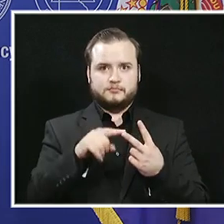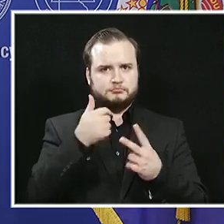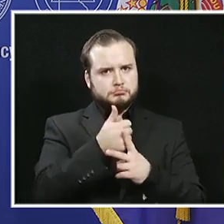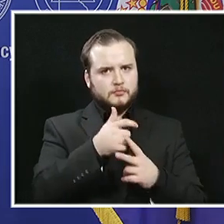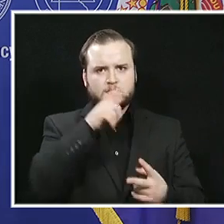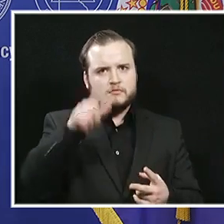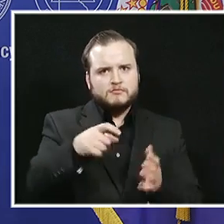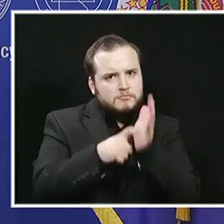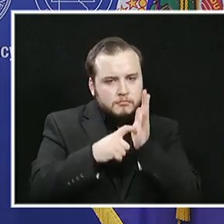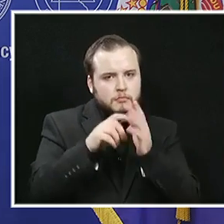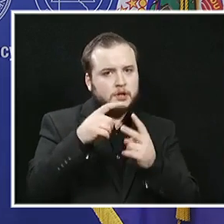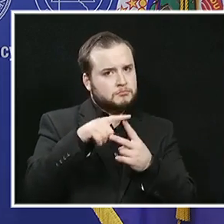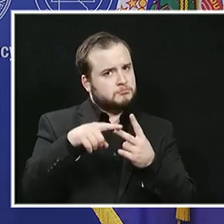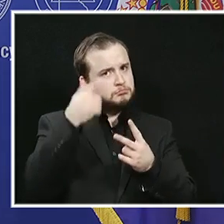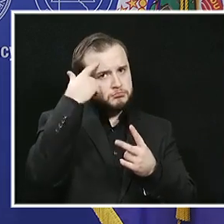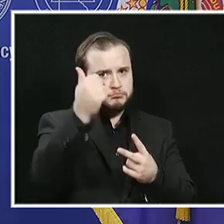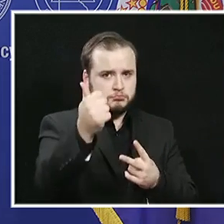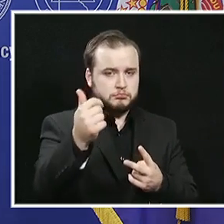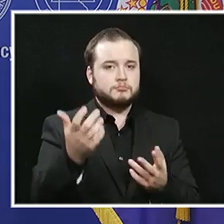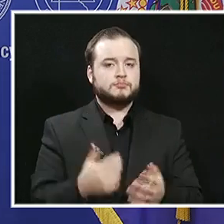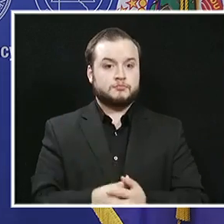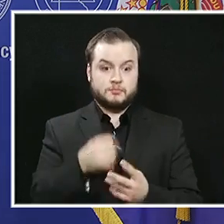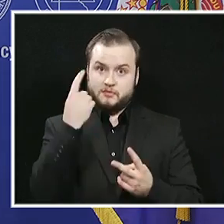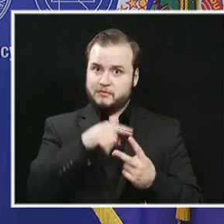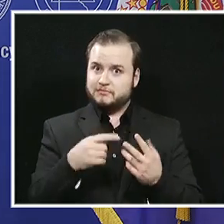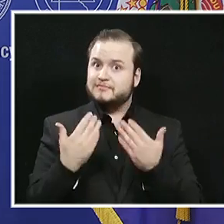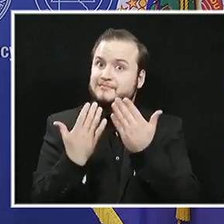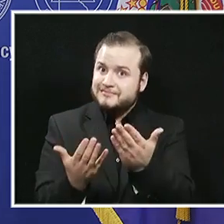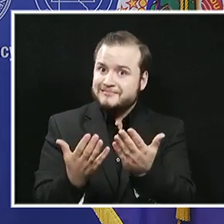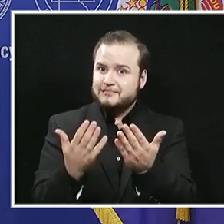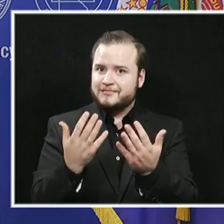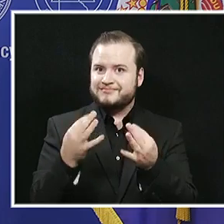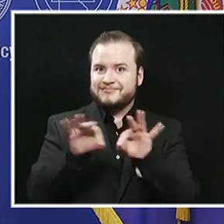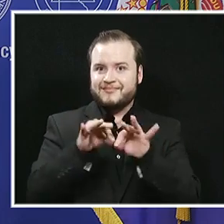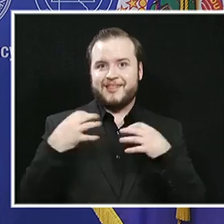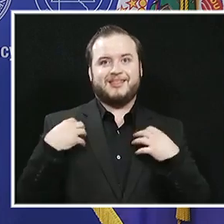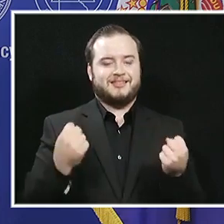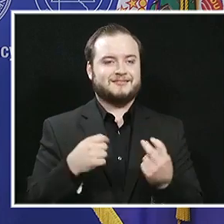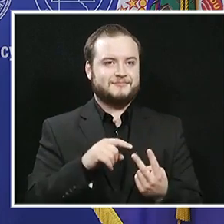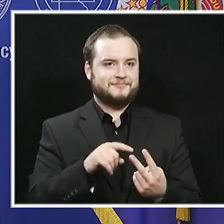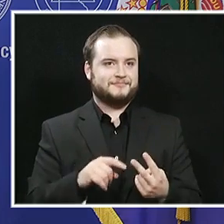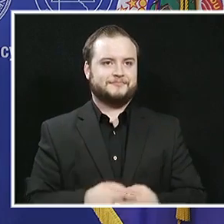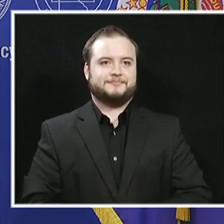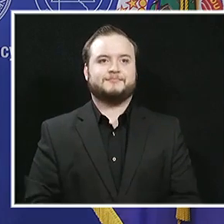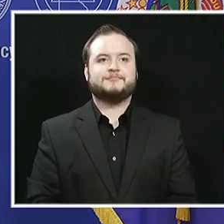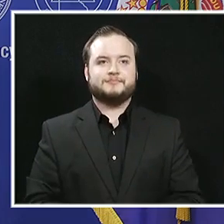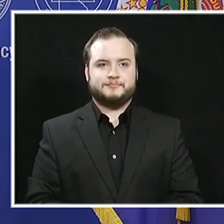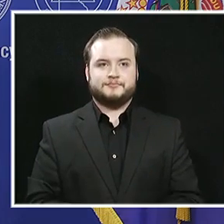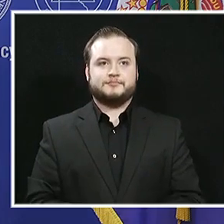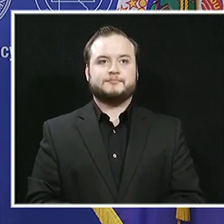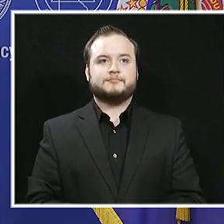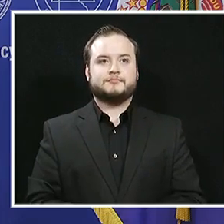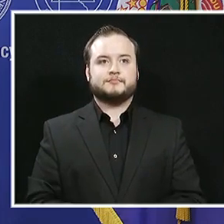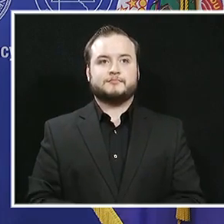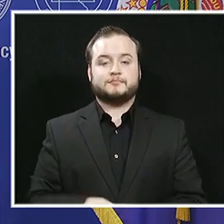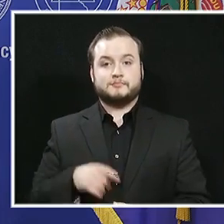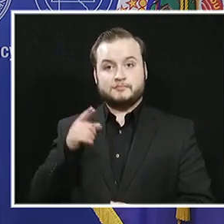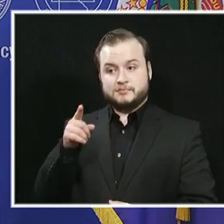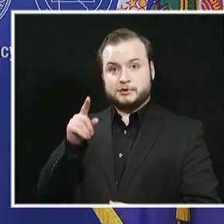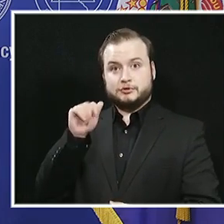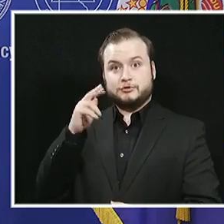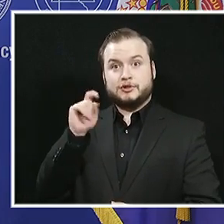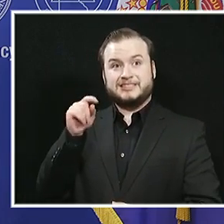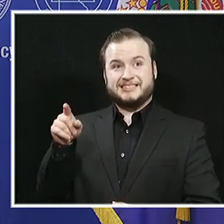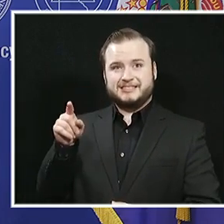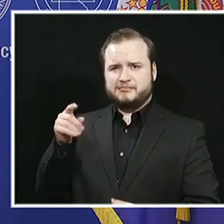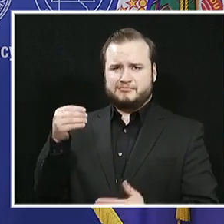effective on the health screening front. We're also pleased to see and announced just yesterday that Target has procured tens of thousands of more infrared thermometers and are providing